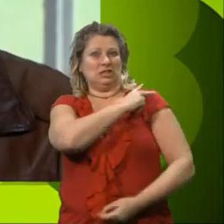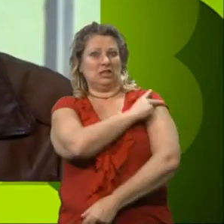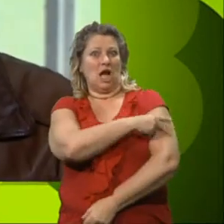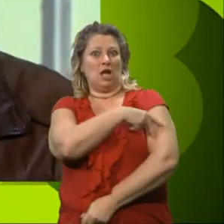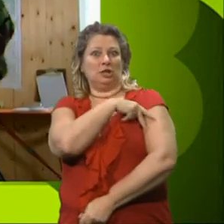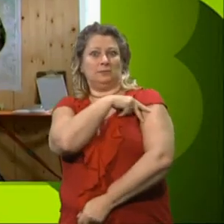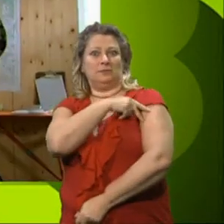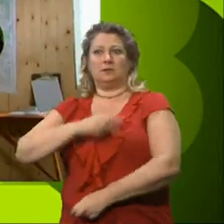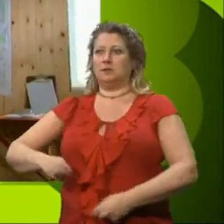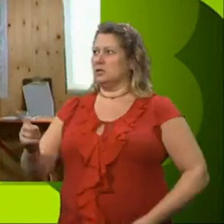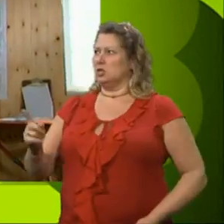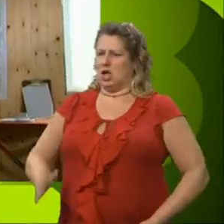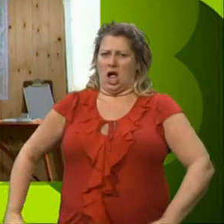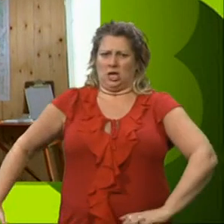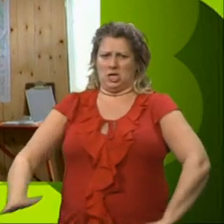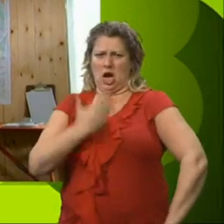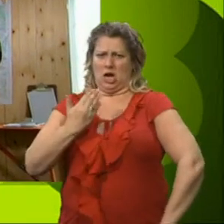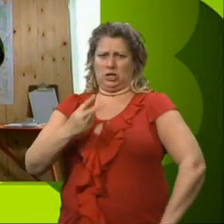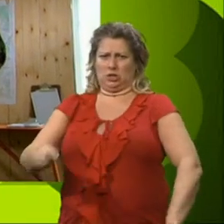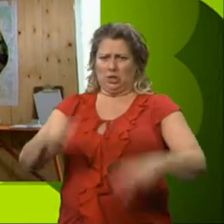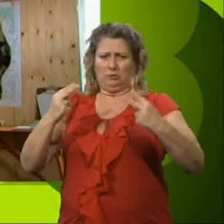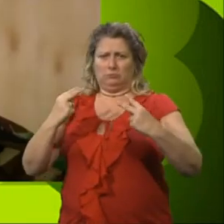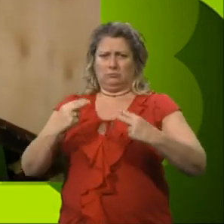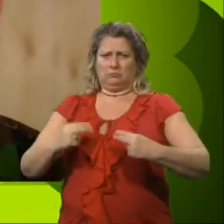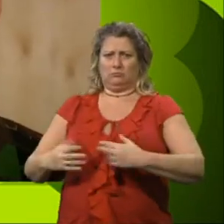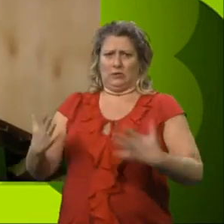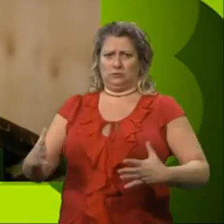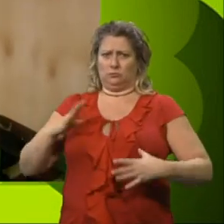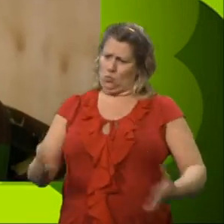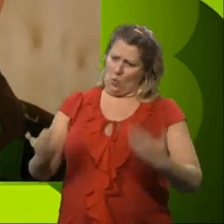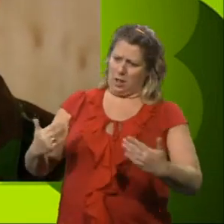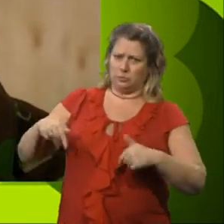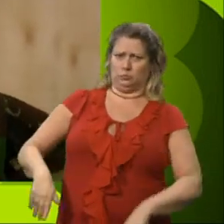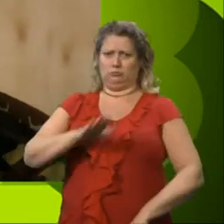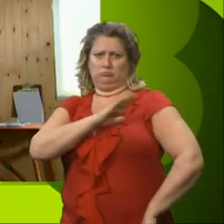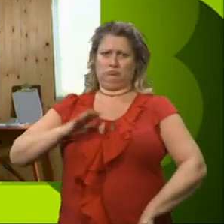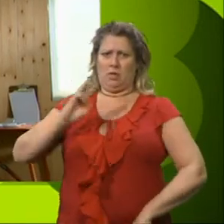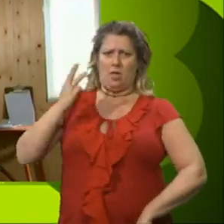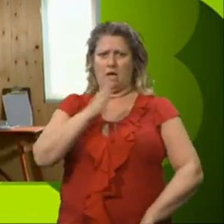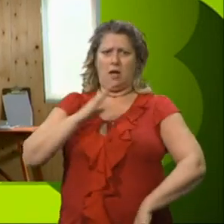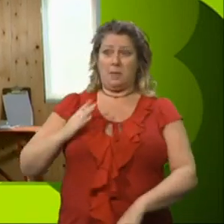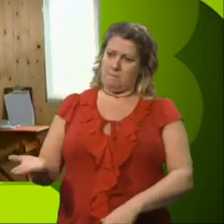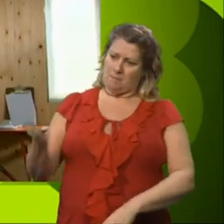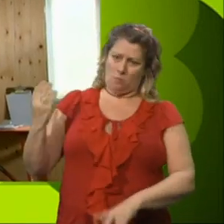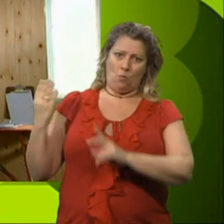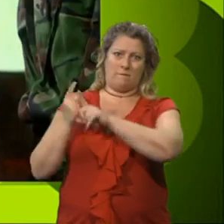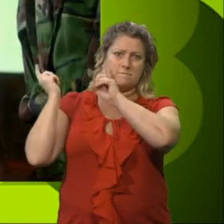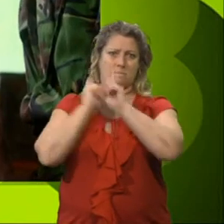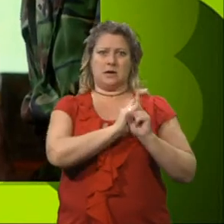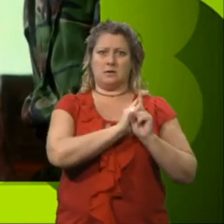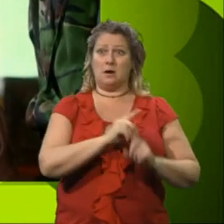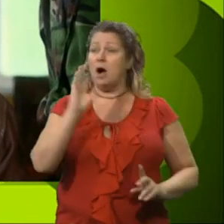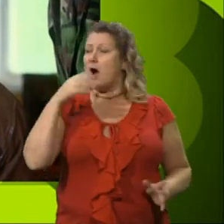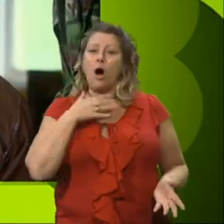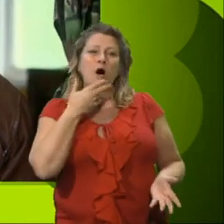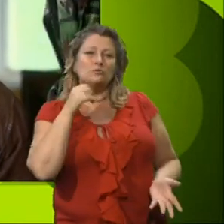Who? Attention! Right, lads, welcome to the Pilbury 3rd Regiment. Fall in after me. I'll just